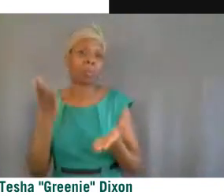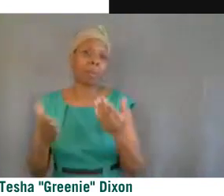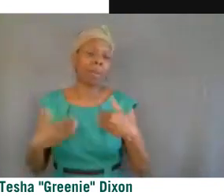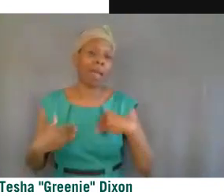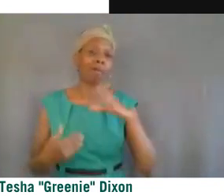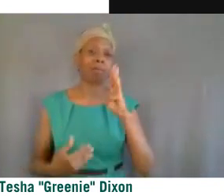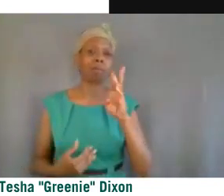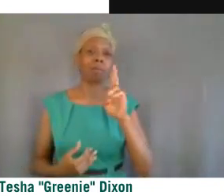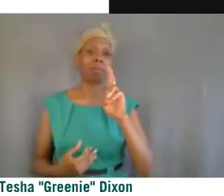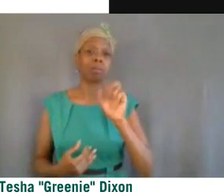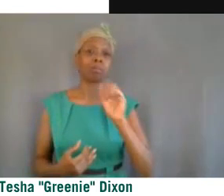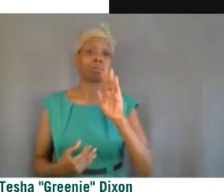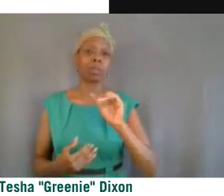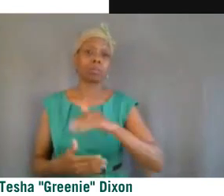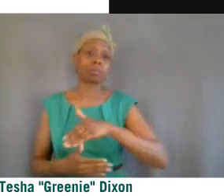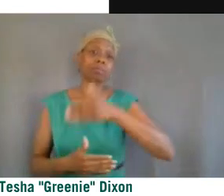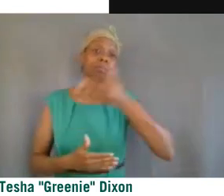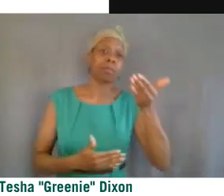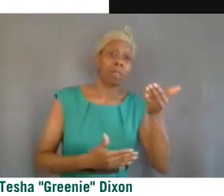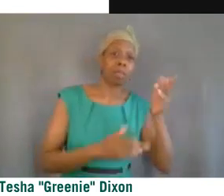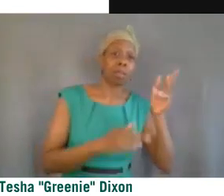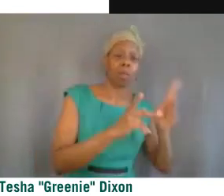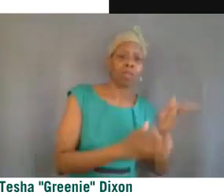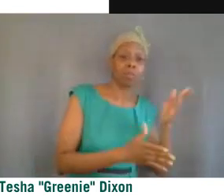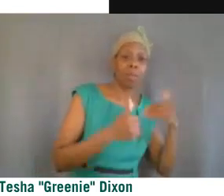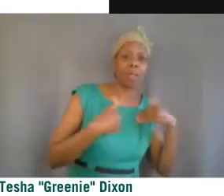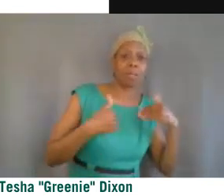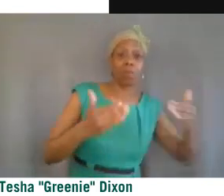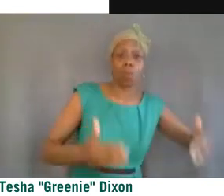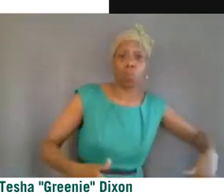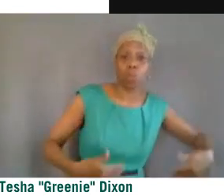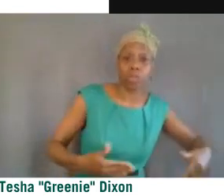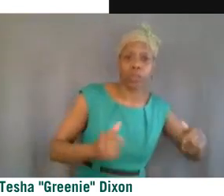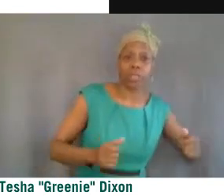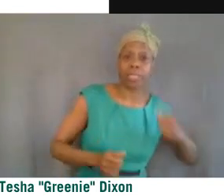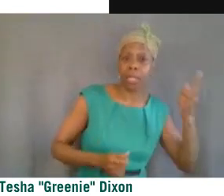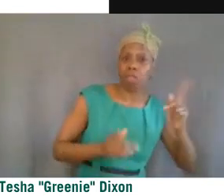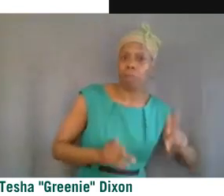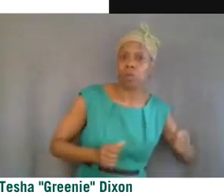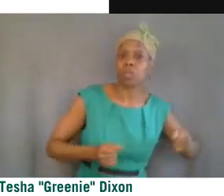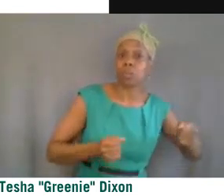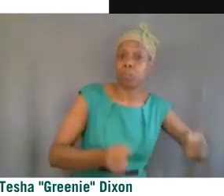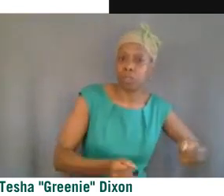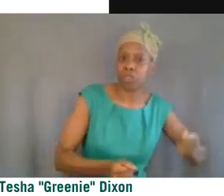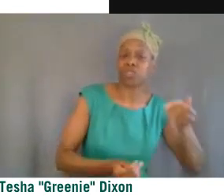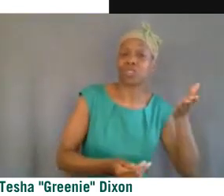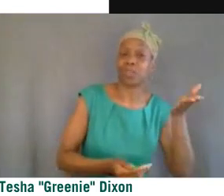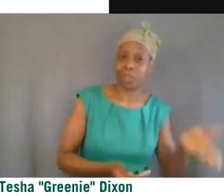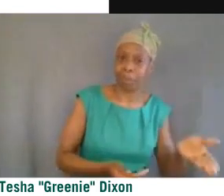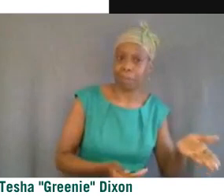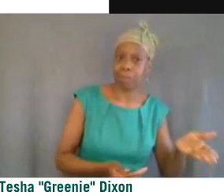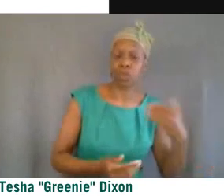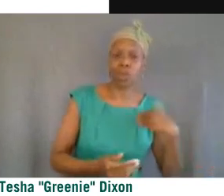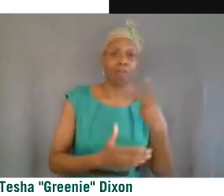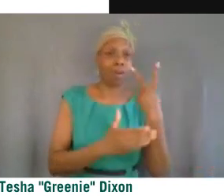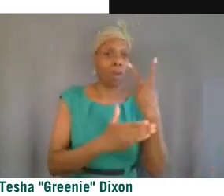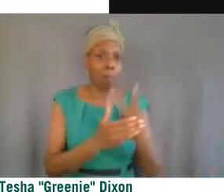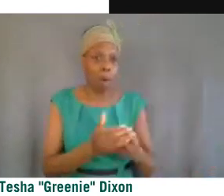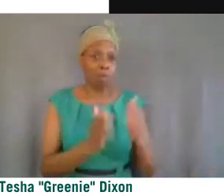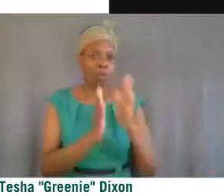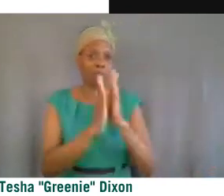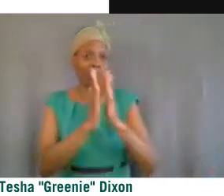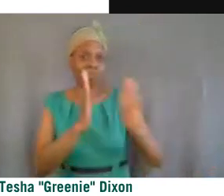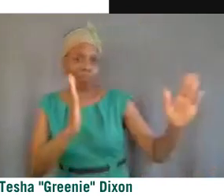might be in a wheelchair and need to be pushed by someone else. So you have those ends of the spectrums and everything